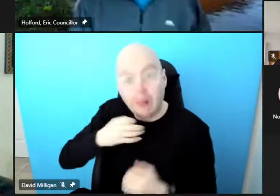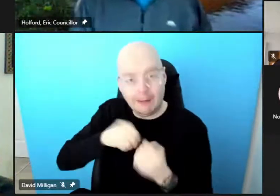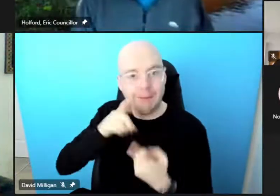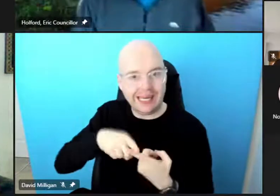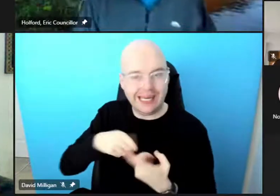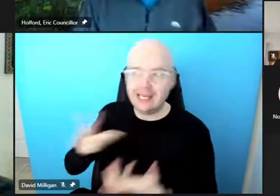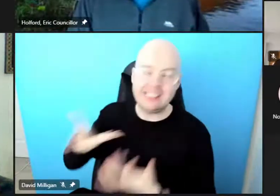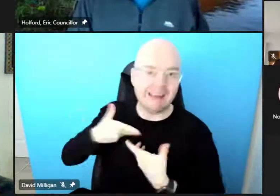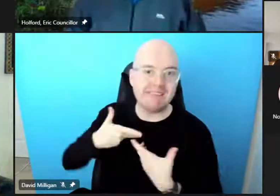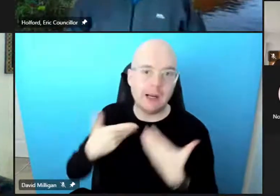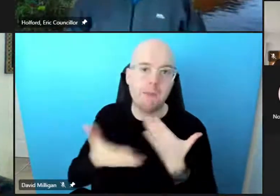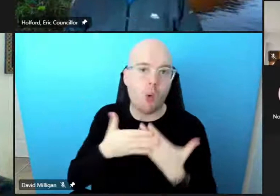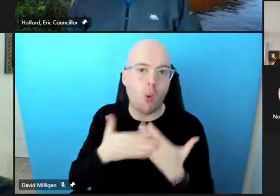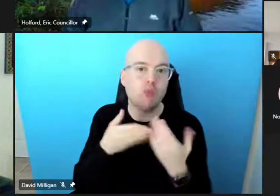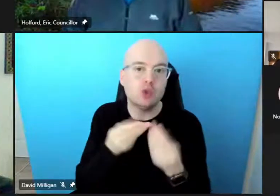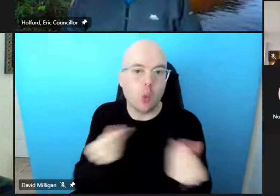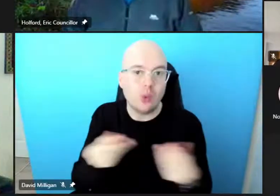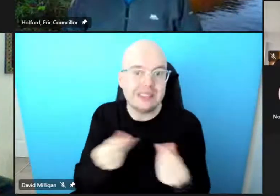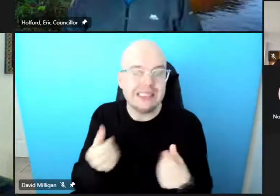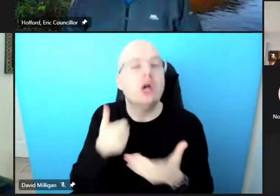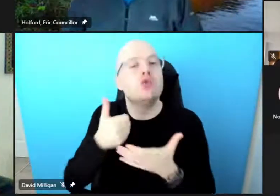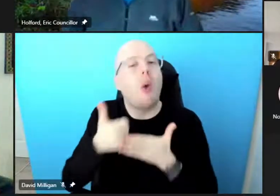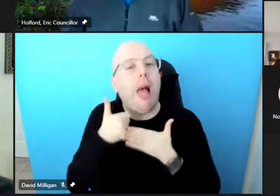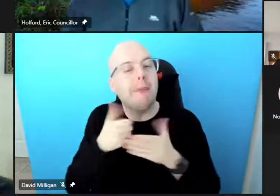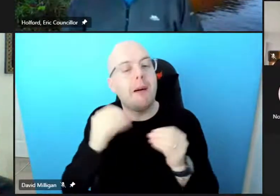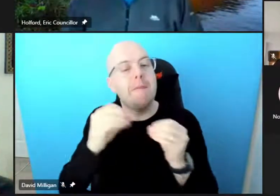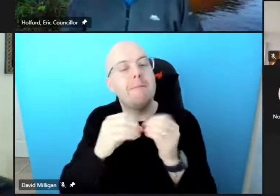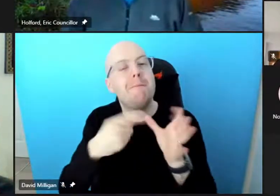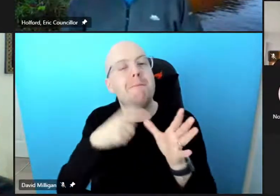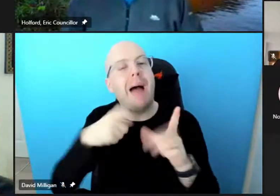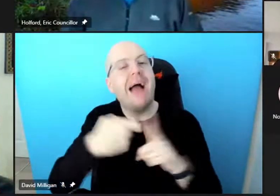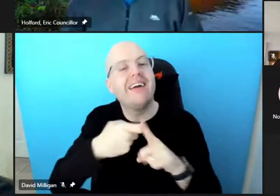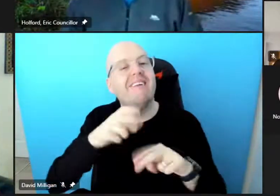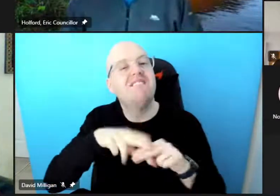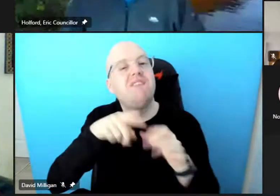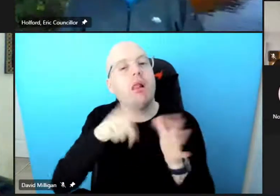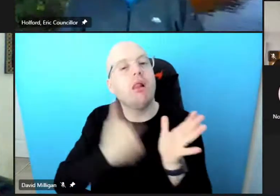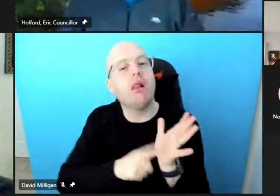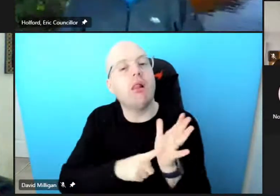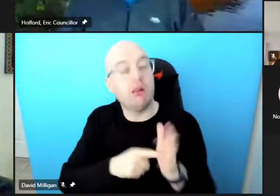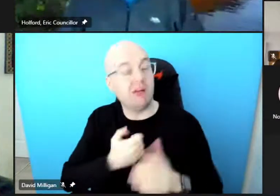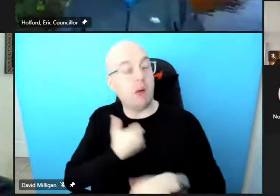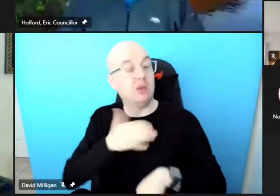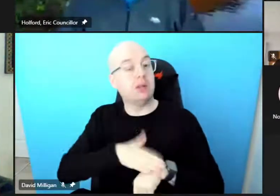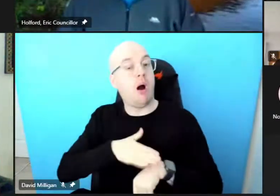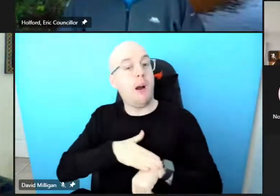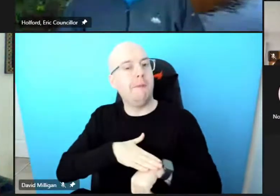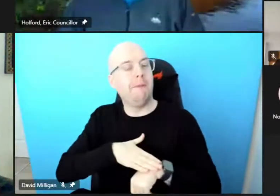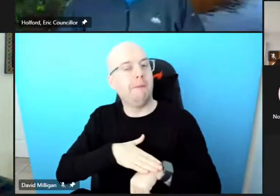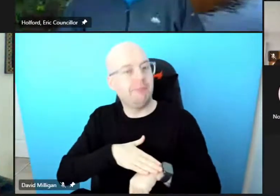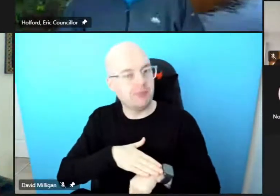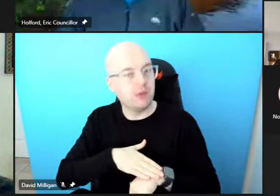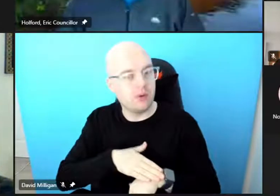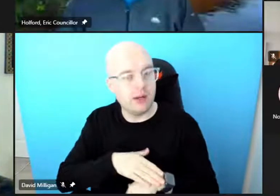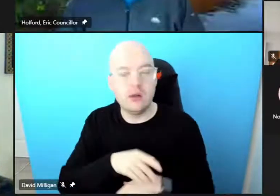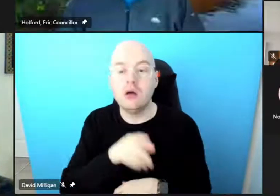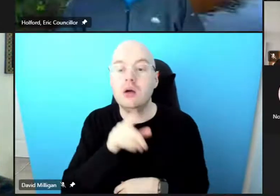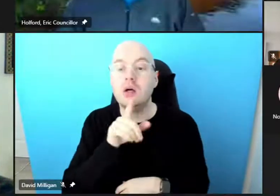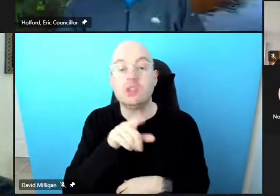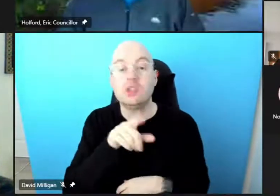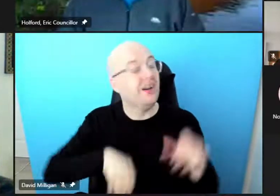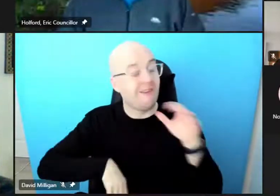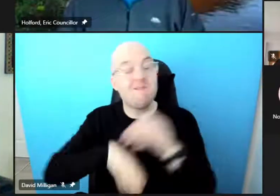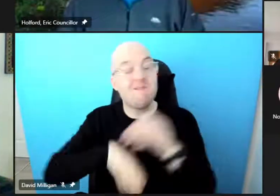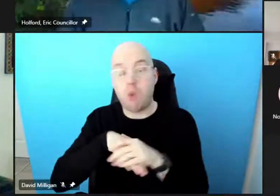backfill for the time that we spend on Fusion. And it really involves, it's like full project implementation that